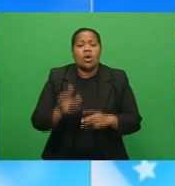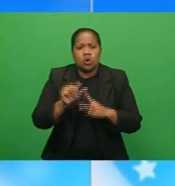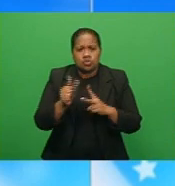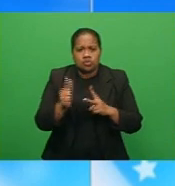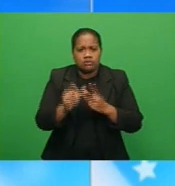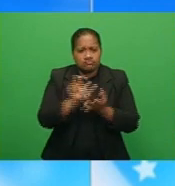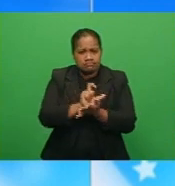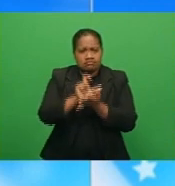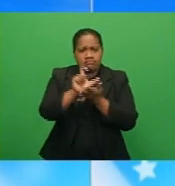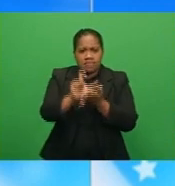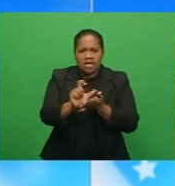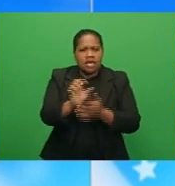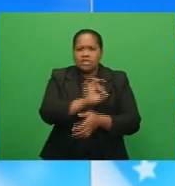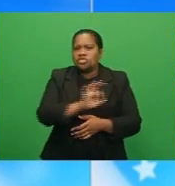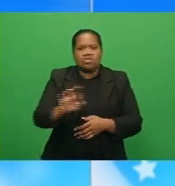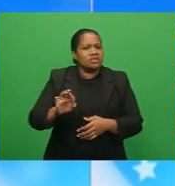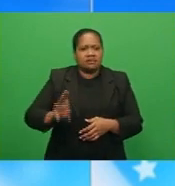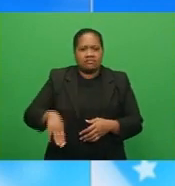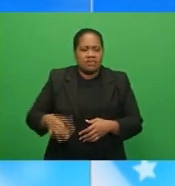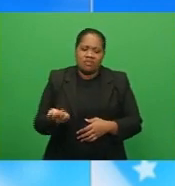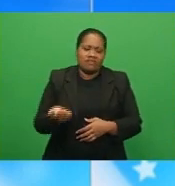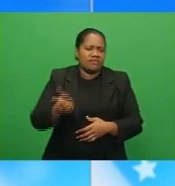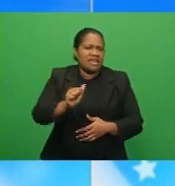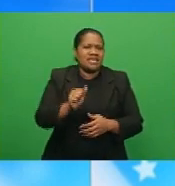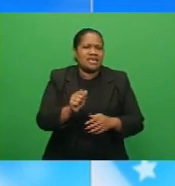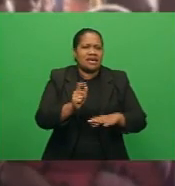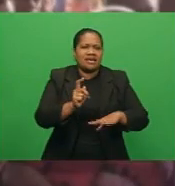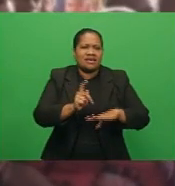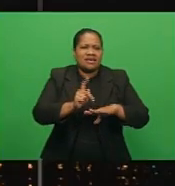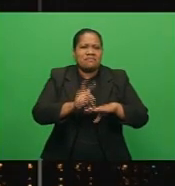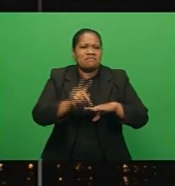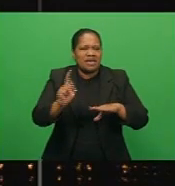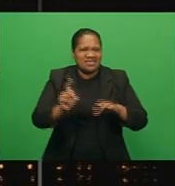clarified that he is not a member of any political party.